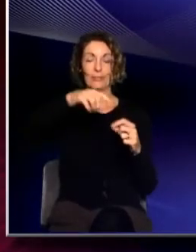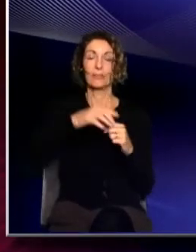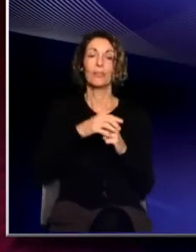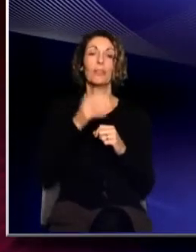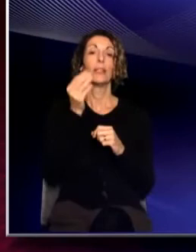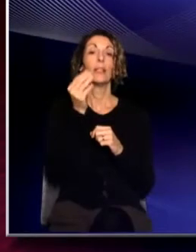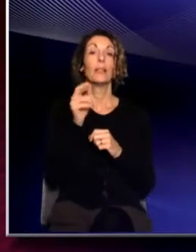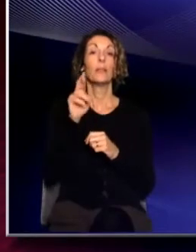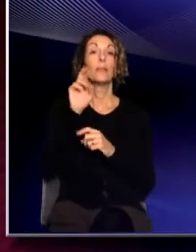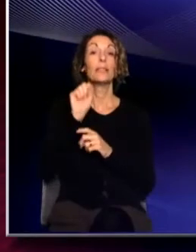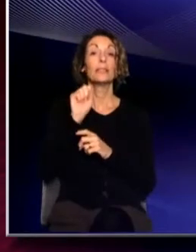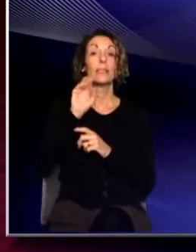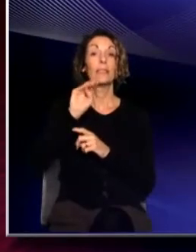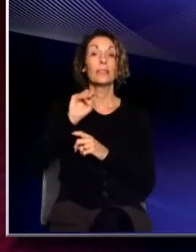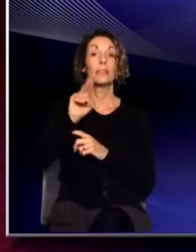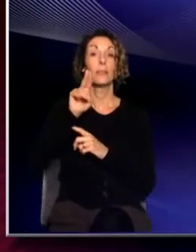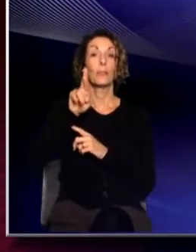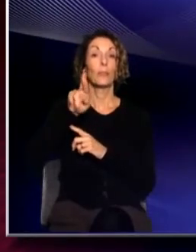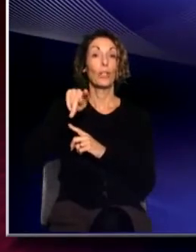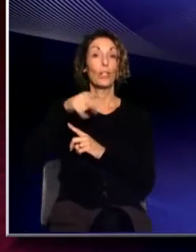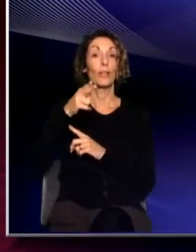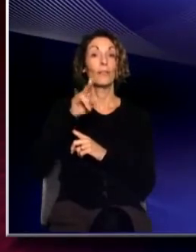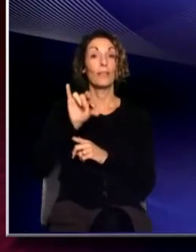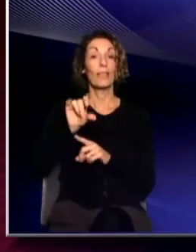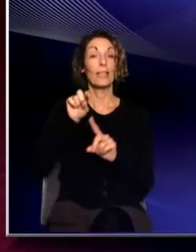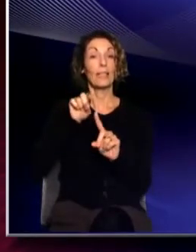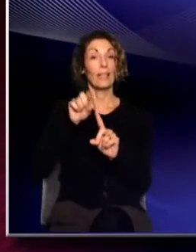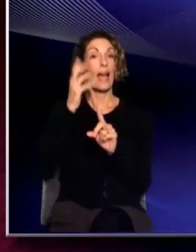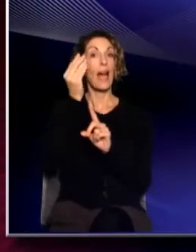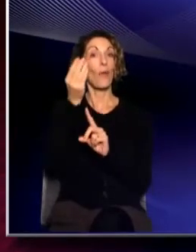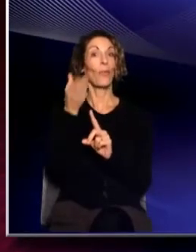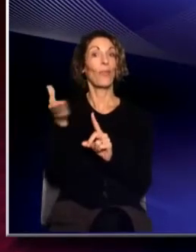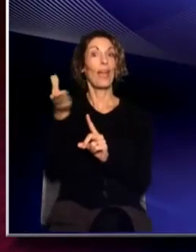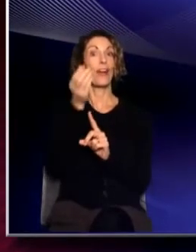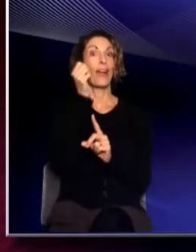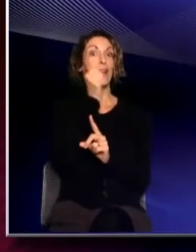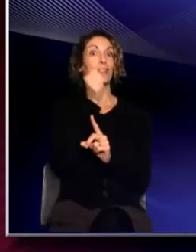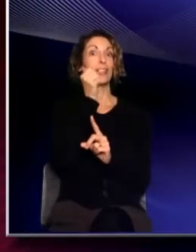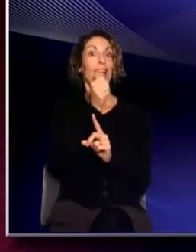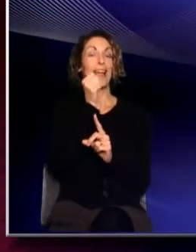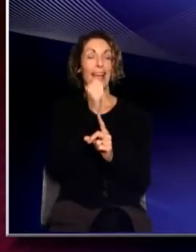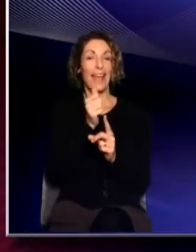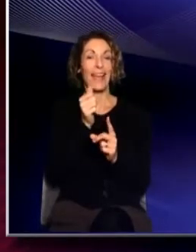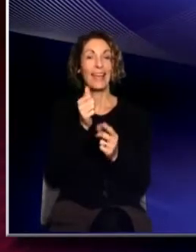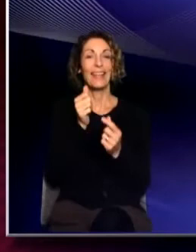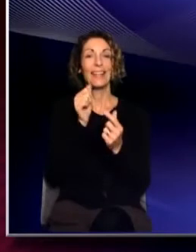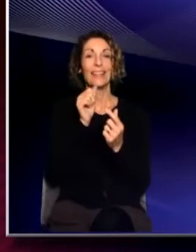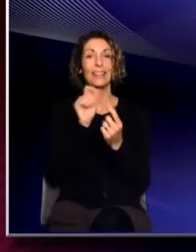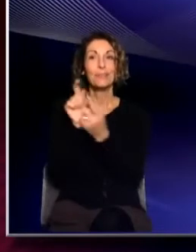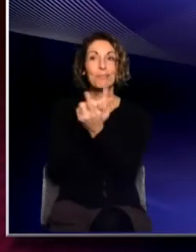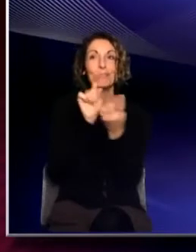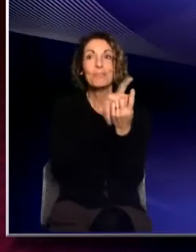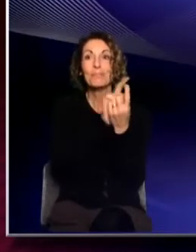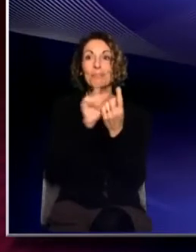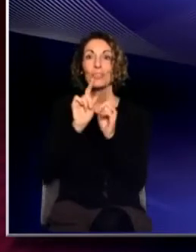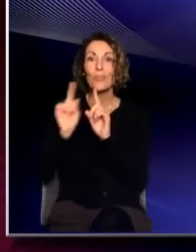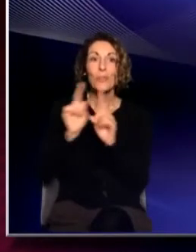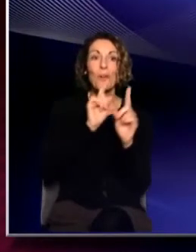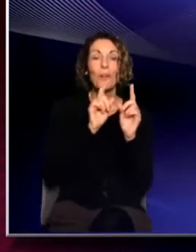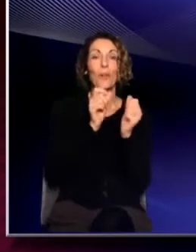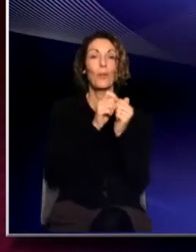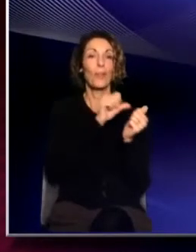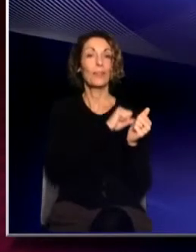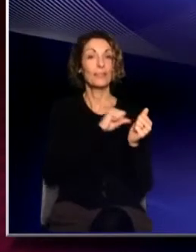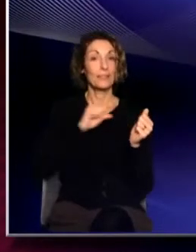Mrs. Murphy is out there every day networking with the